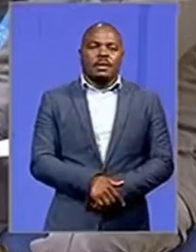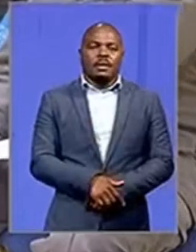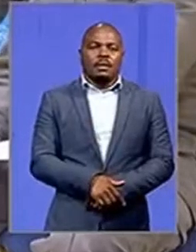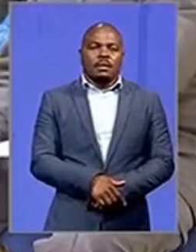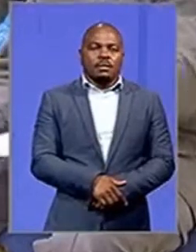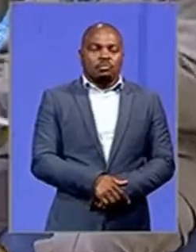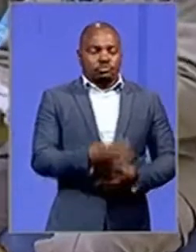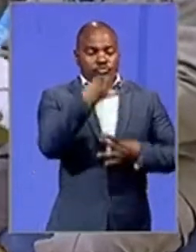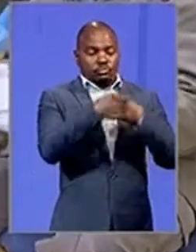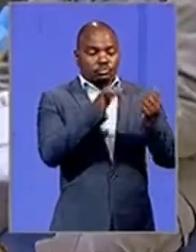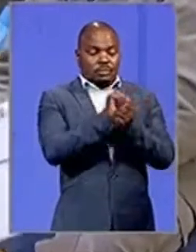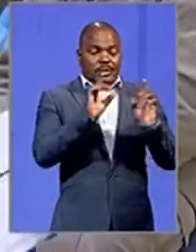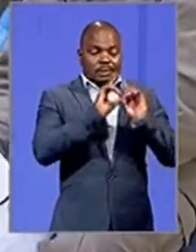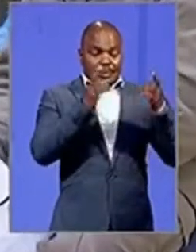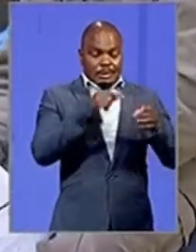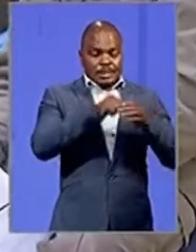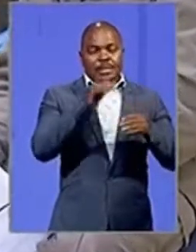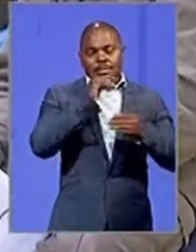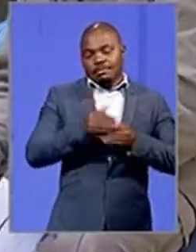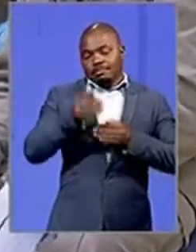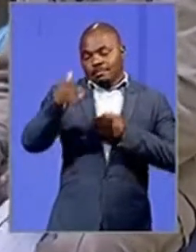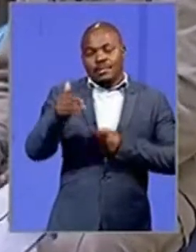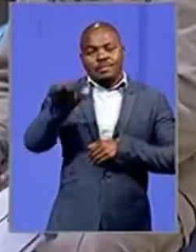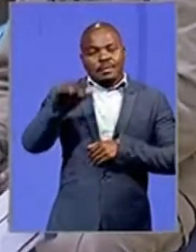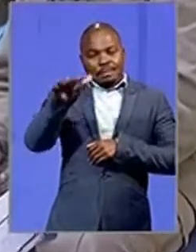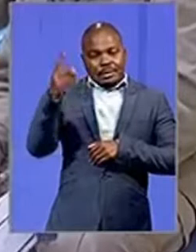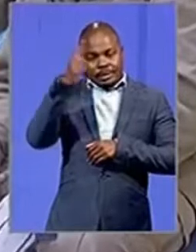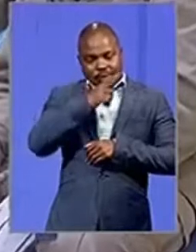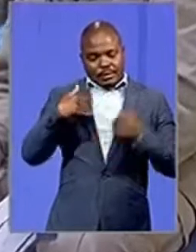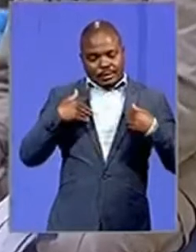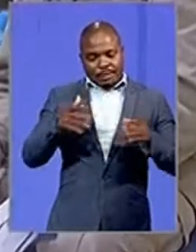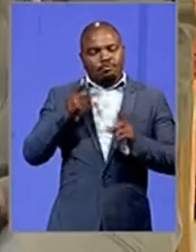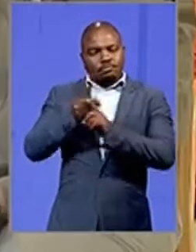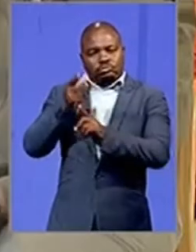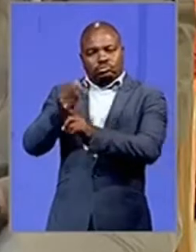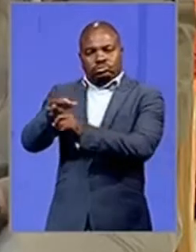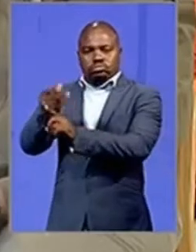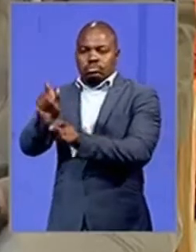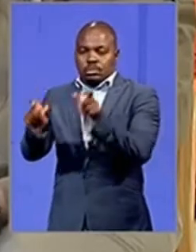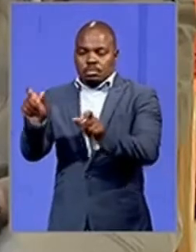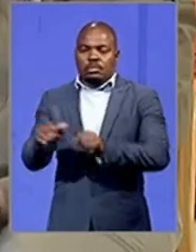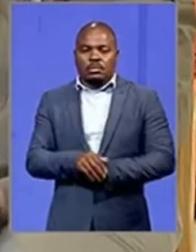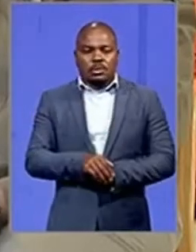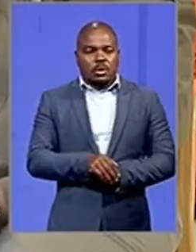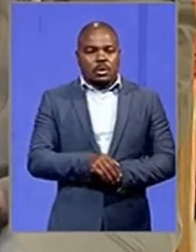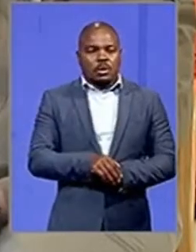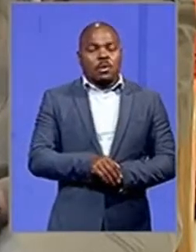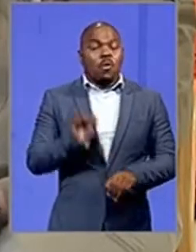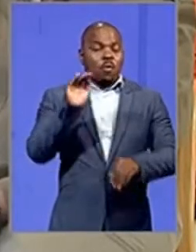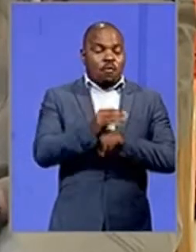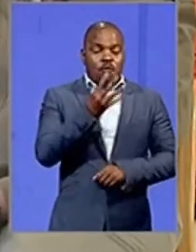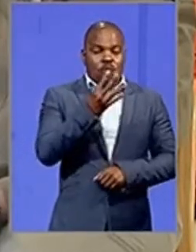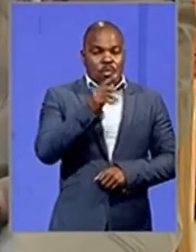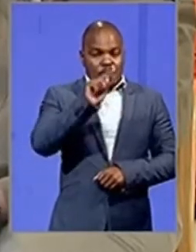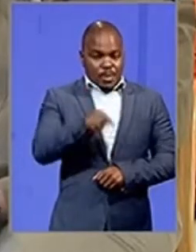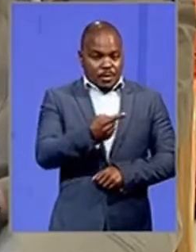Kgoro ya tshokollo ya bagolegwa e na le matšatši a 15 go thoma ka lenaneo la moento. Bašomi ba go feta 4,000 ba ya go